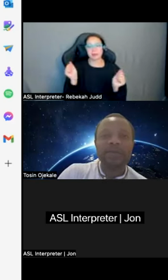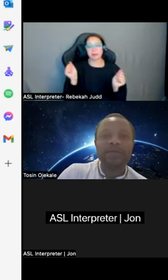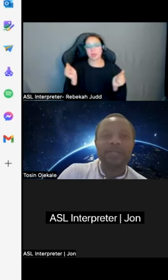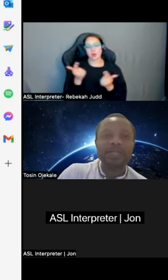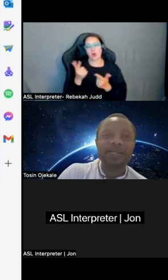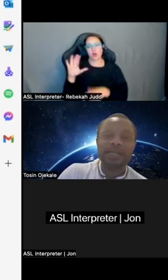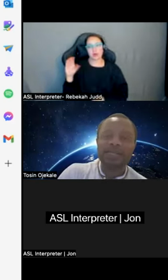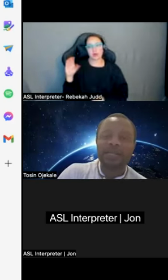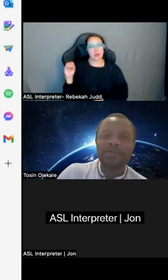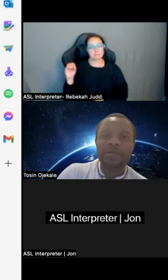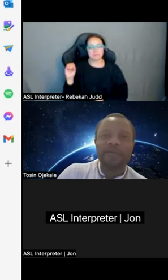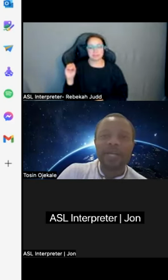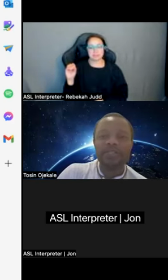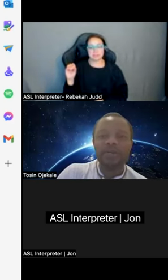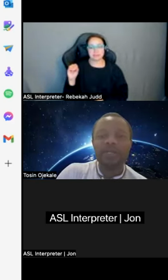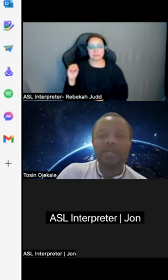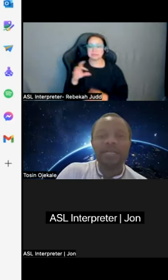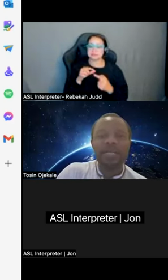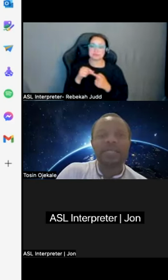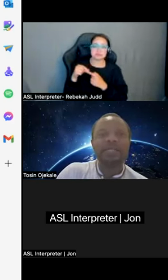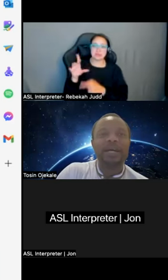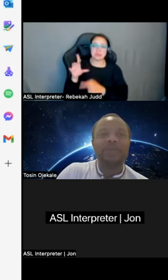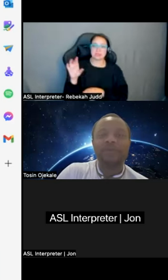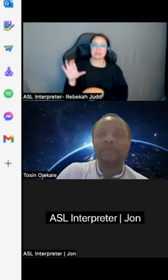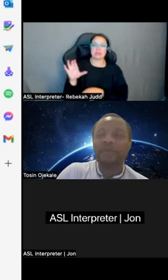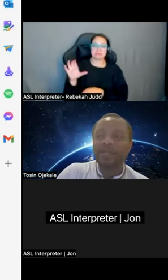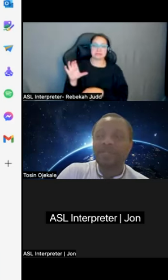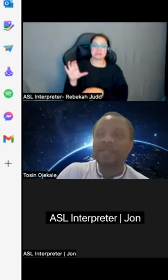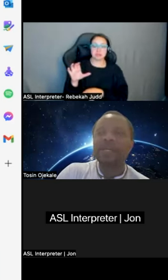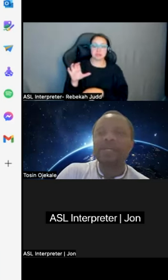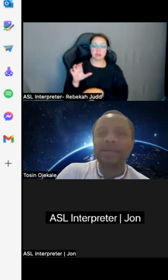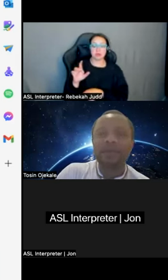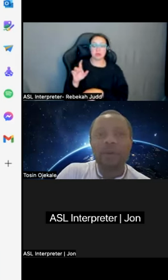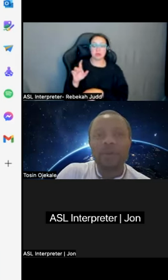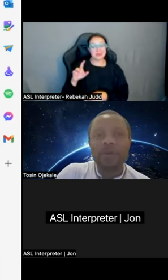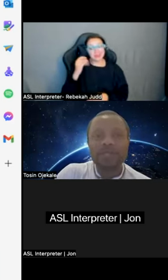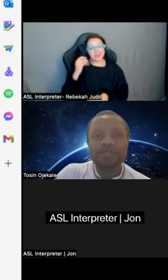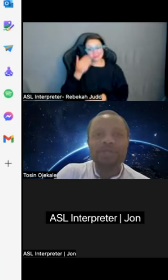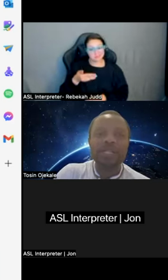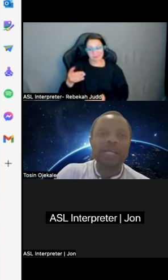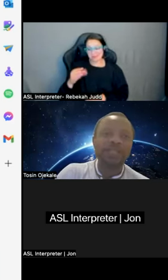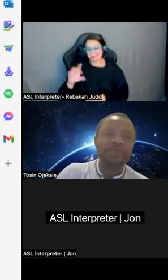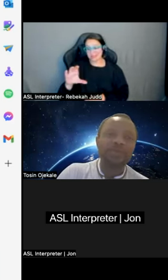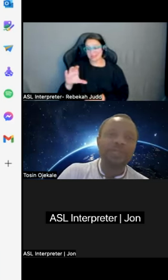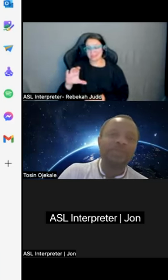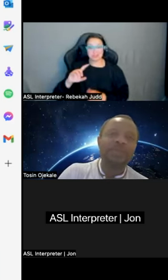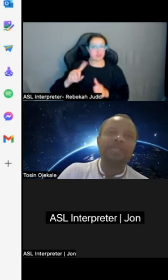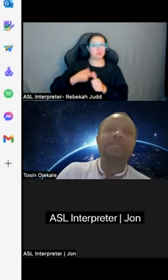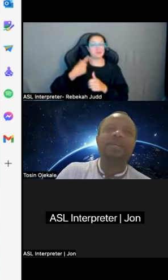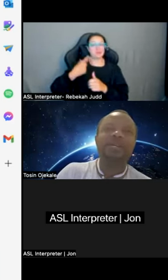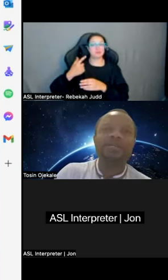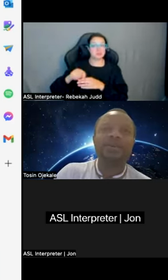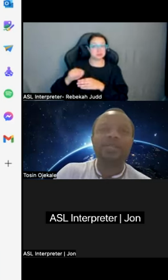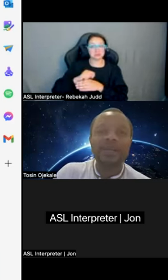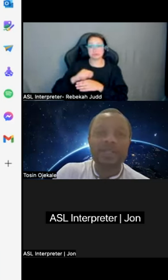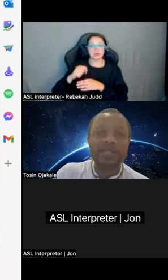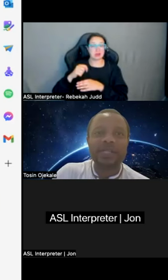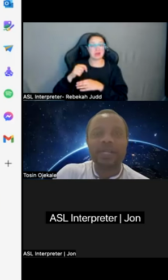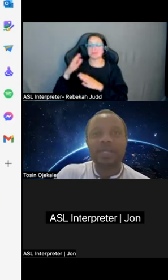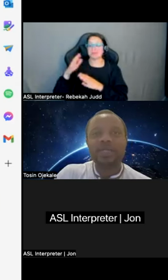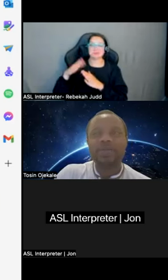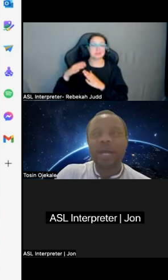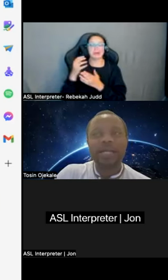that of the data center. So if you get a job in the data center, one of the first set of onboarding training that you'll be given is on